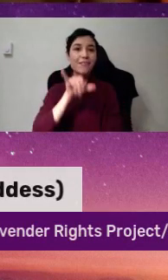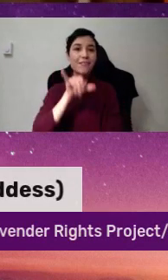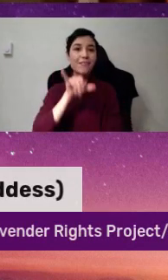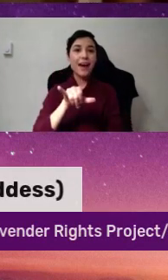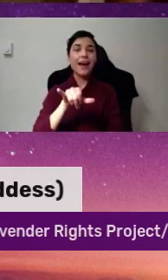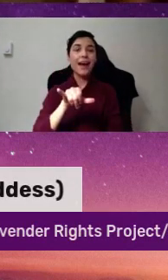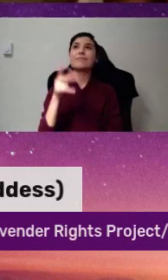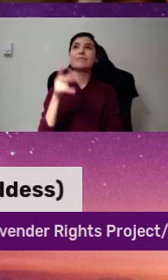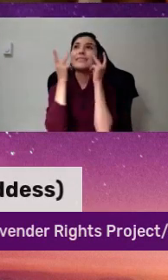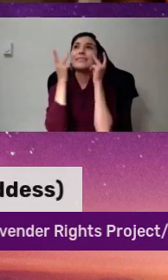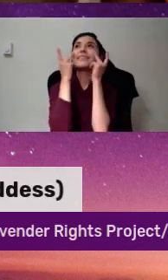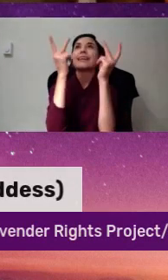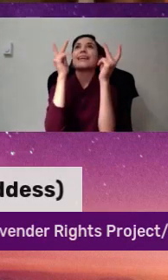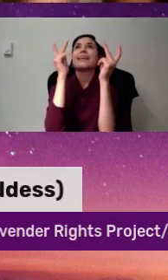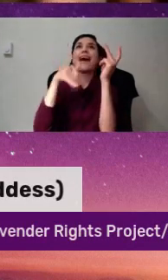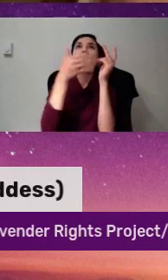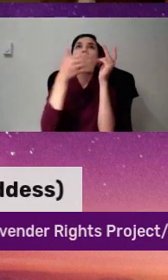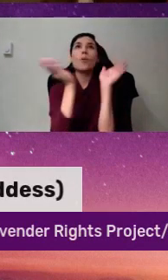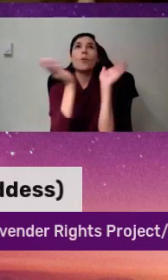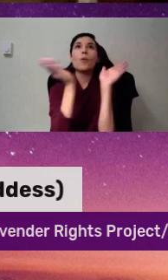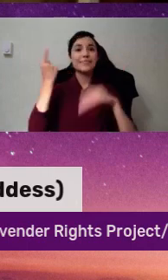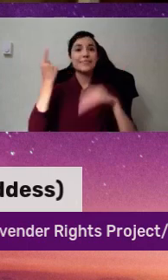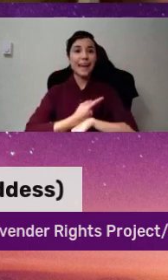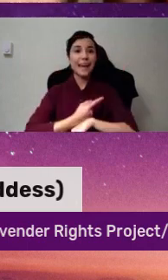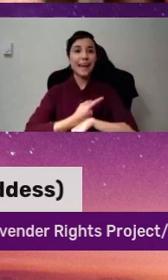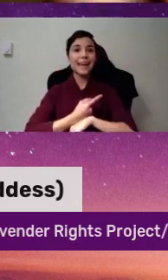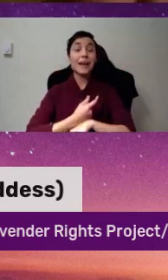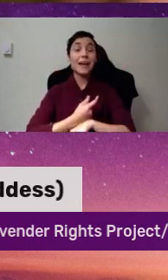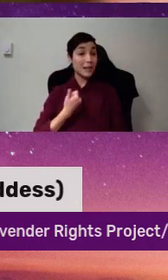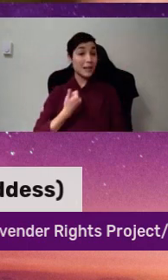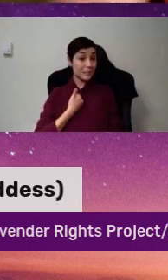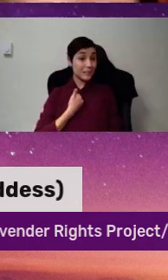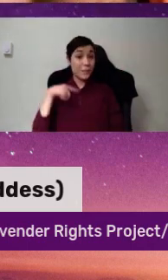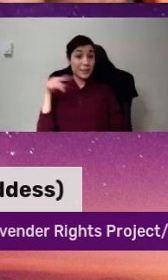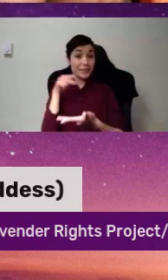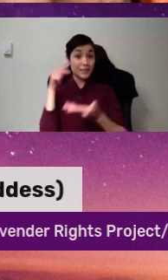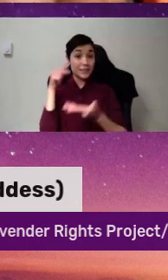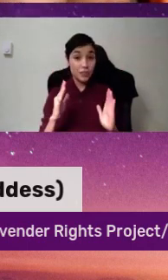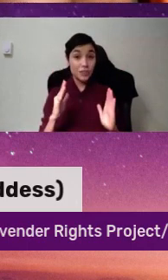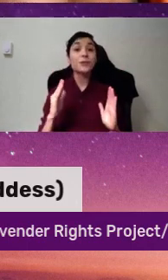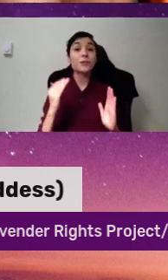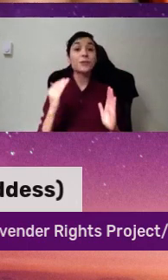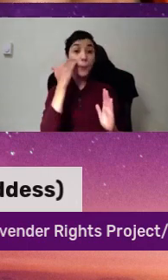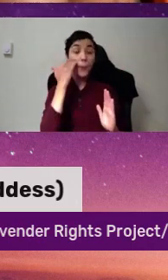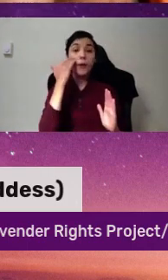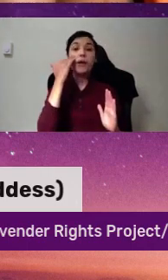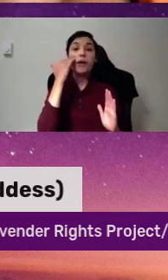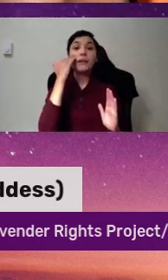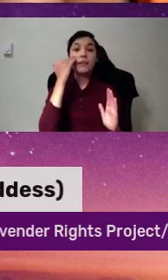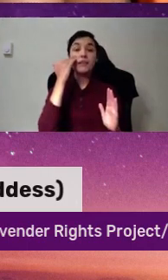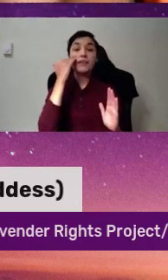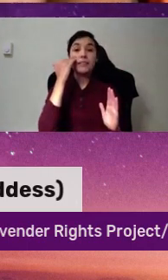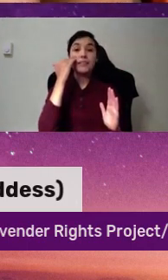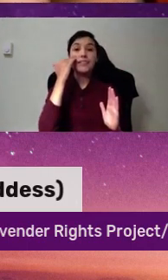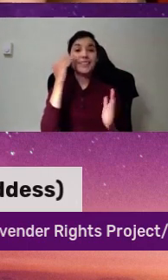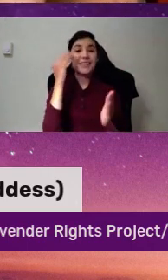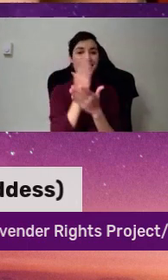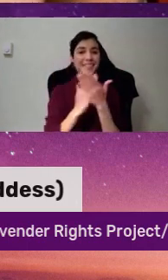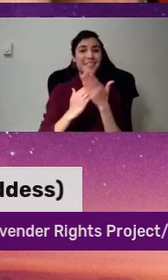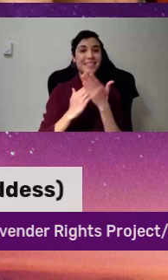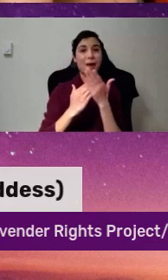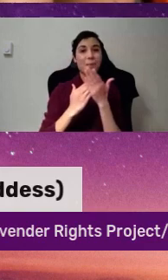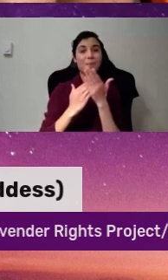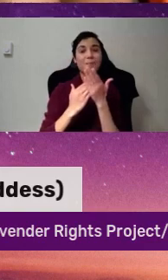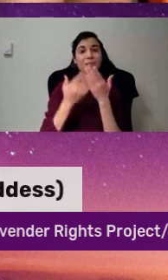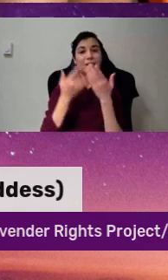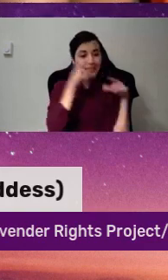translated, we always, I'm a dancer, and there's, a a little bit of consensus around TikTok, and discrediting